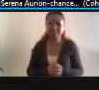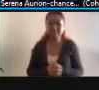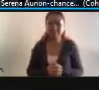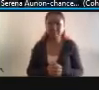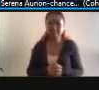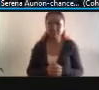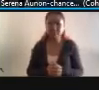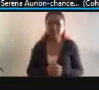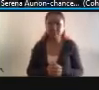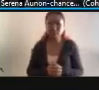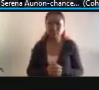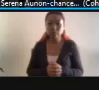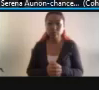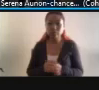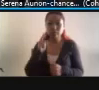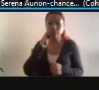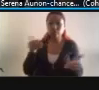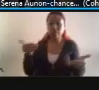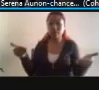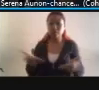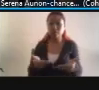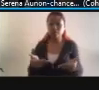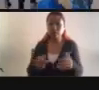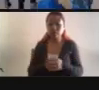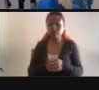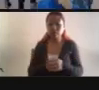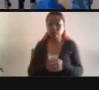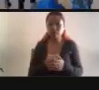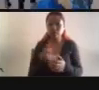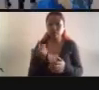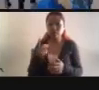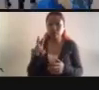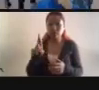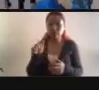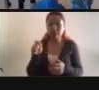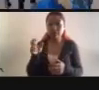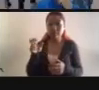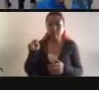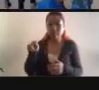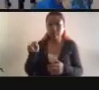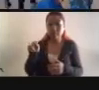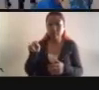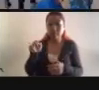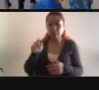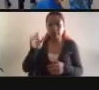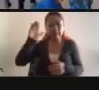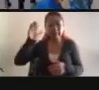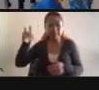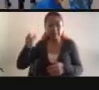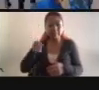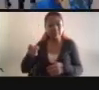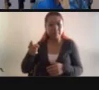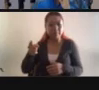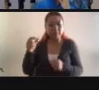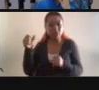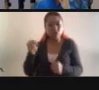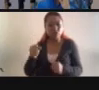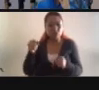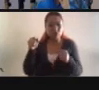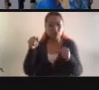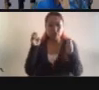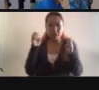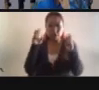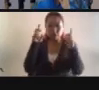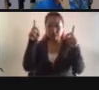In the introduction by Dr. Allen, you seem to have a very strong educational